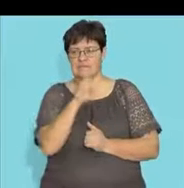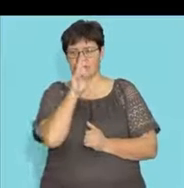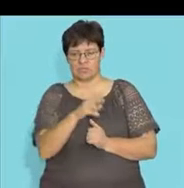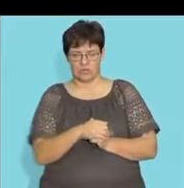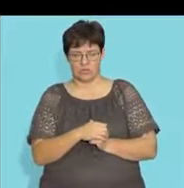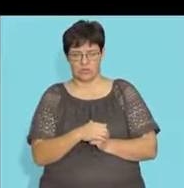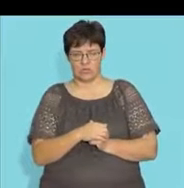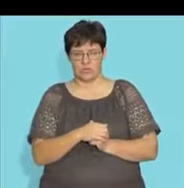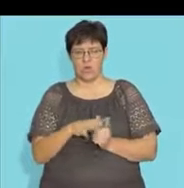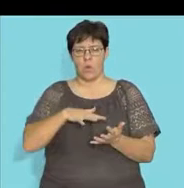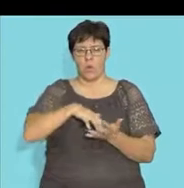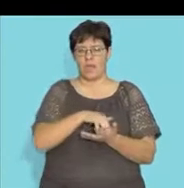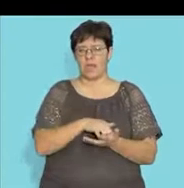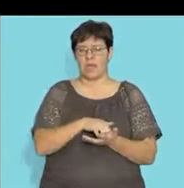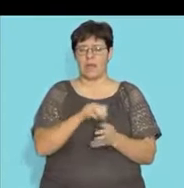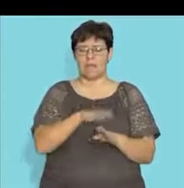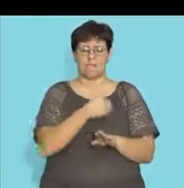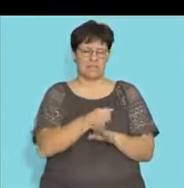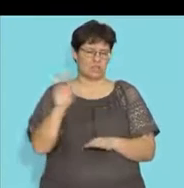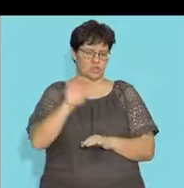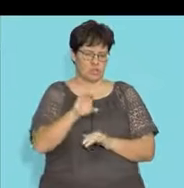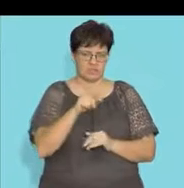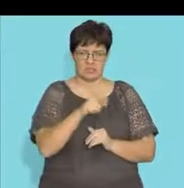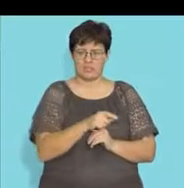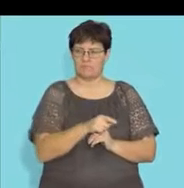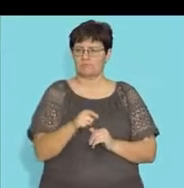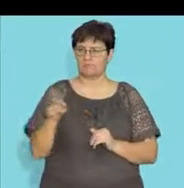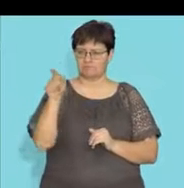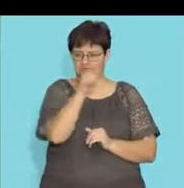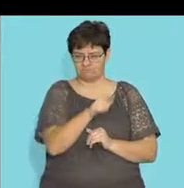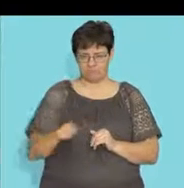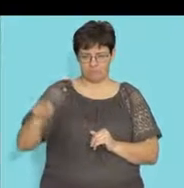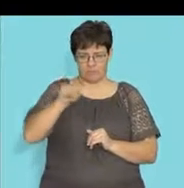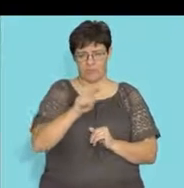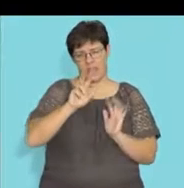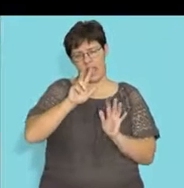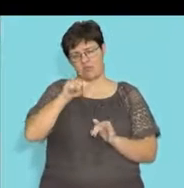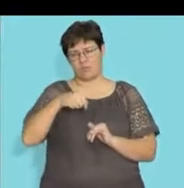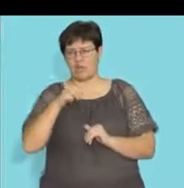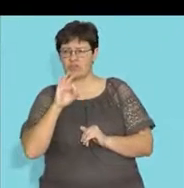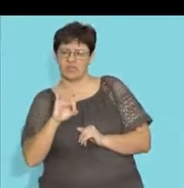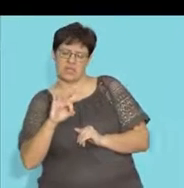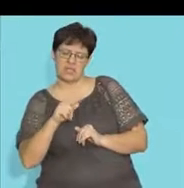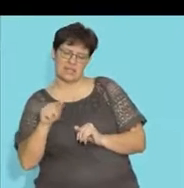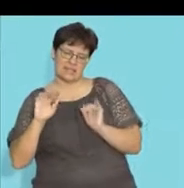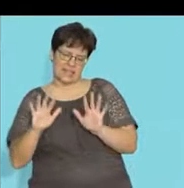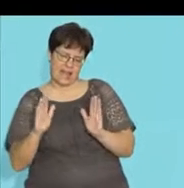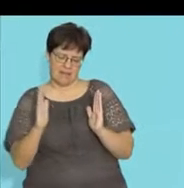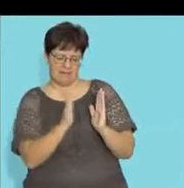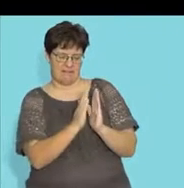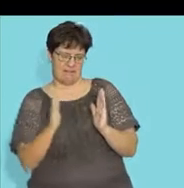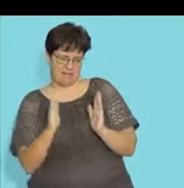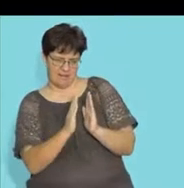When we go look at the weak basic salt, we know that a weak basic salt will have a pH in the range